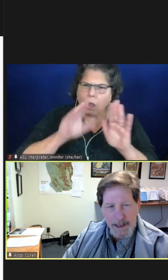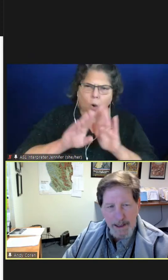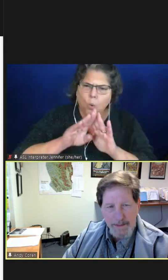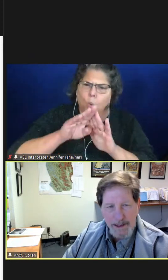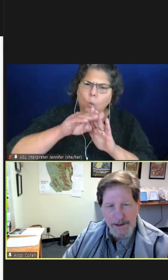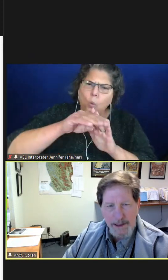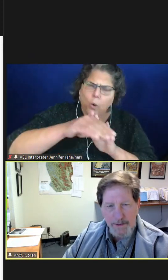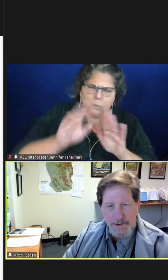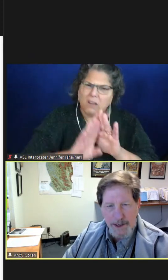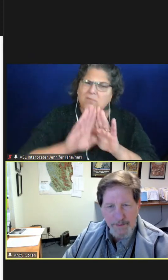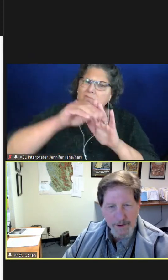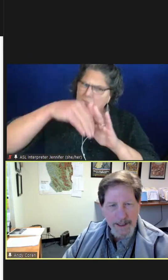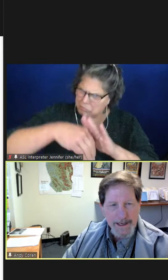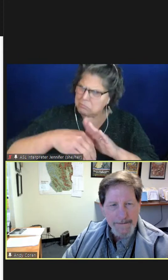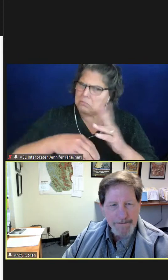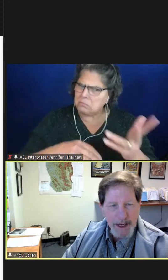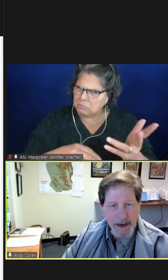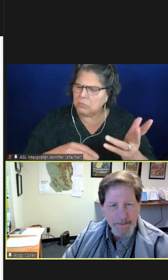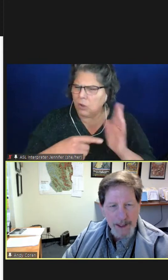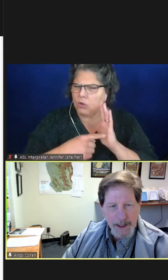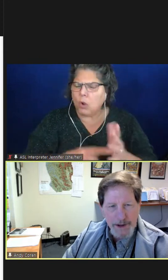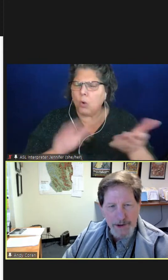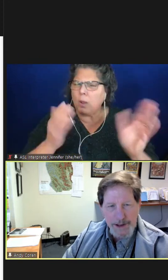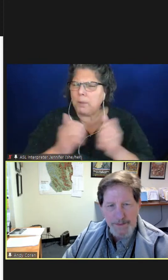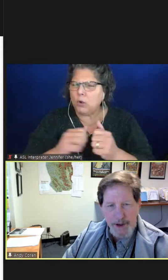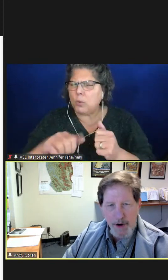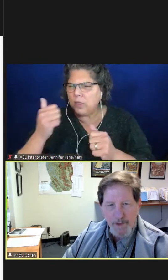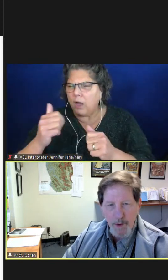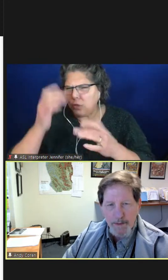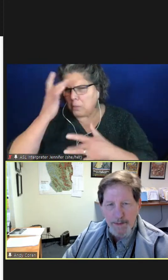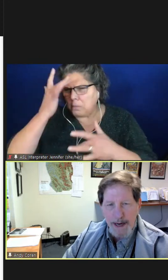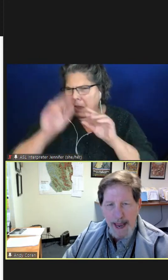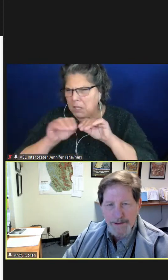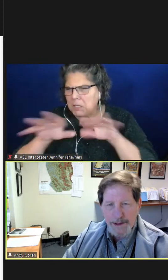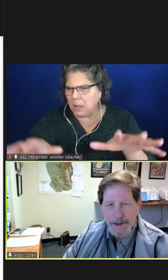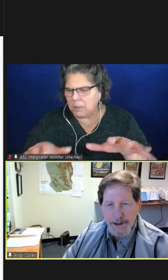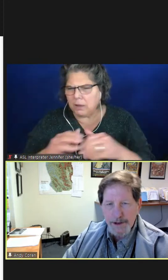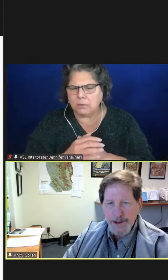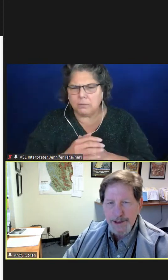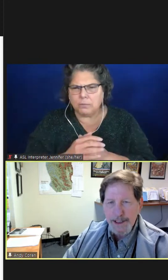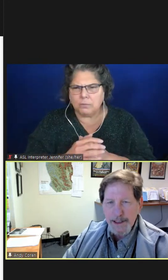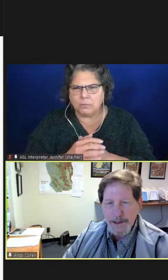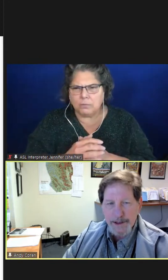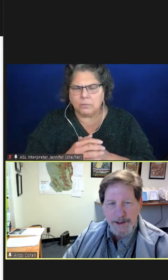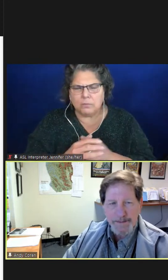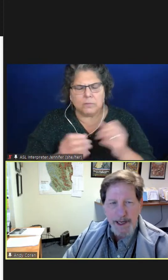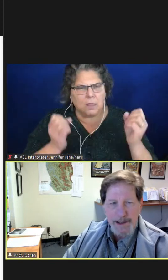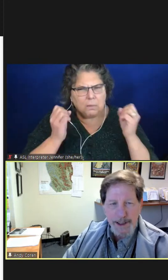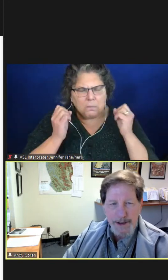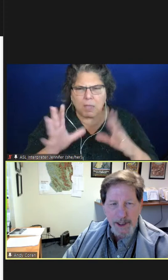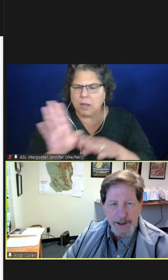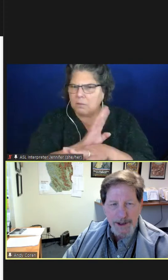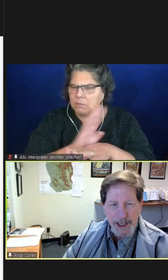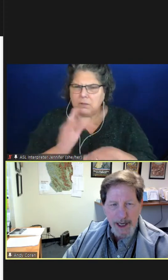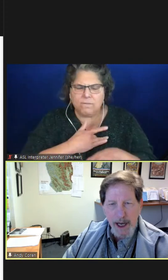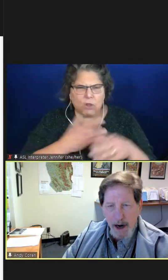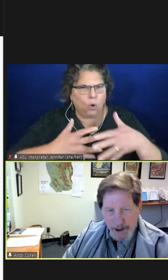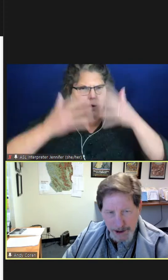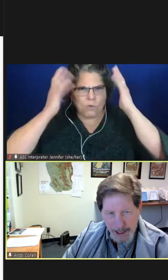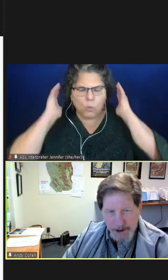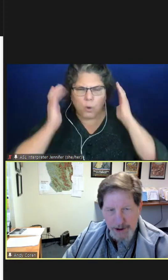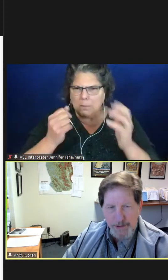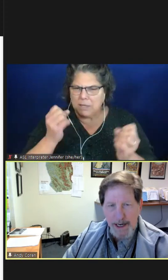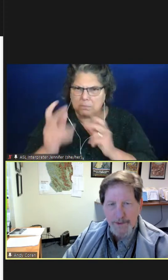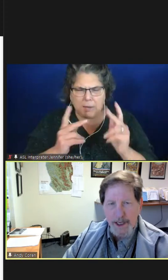other pandemics that we've suffered. The industries have been overwhelmed by absences due to sickness, and supply chains